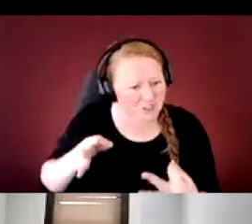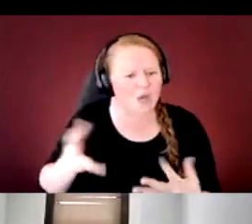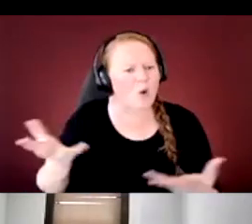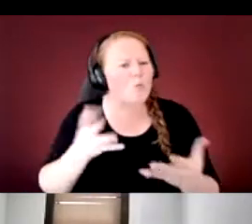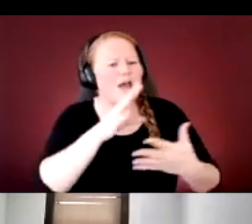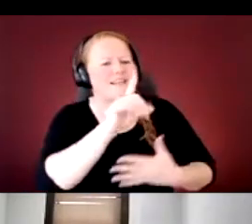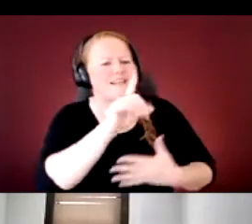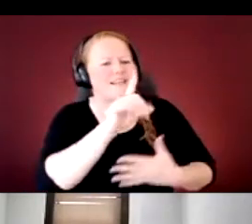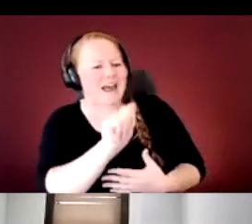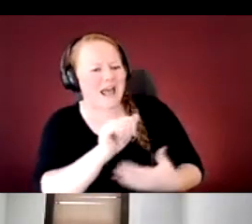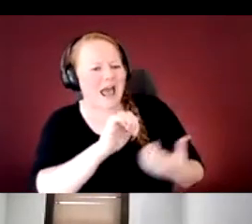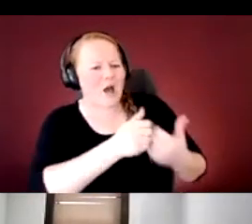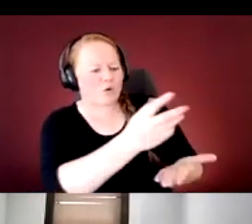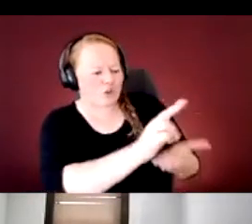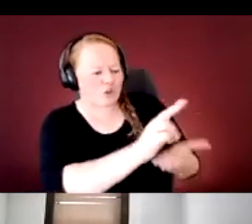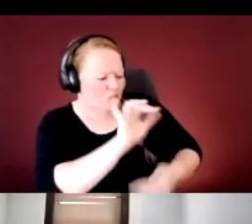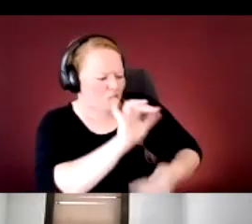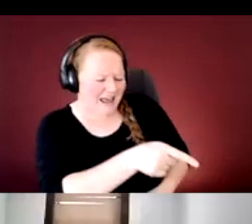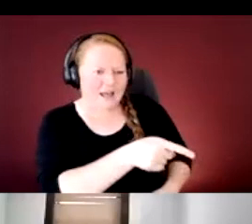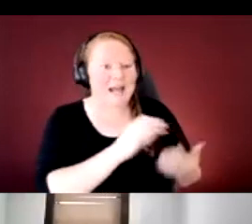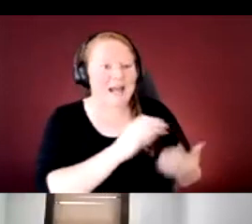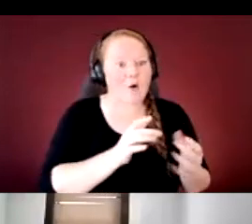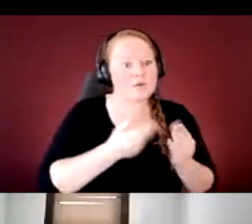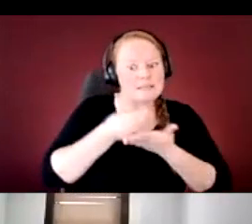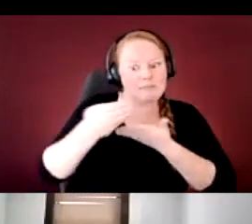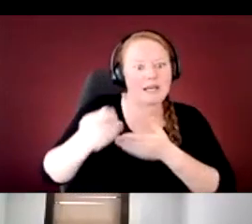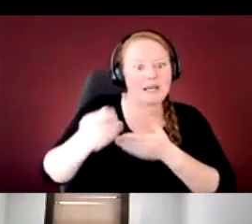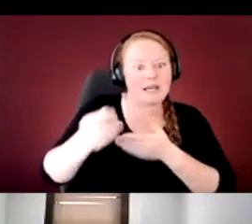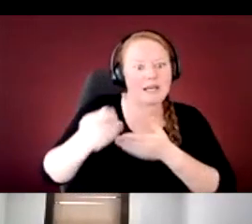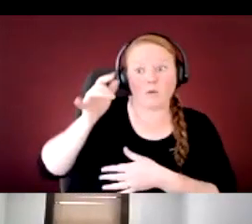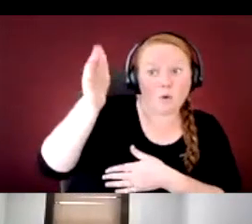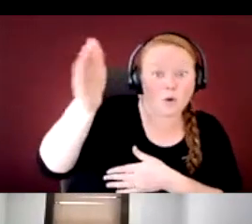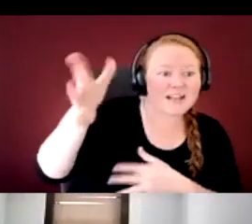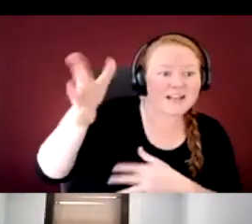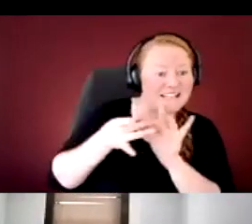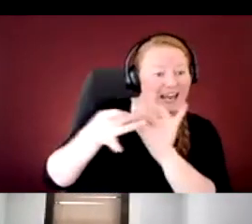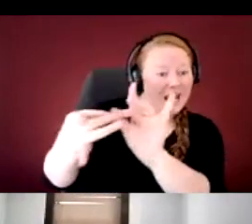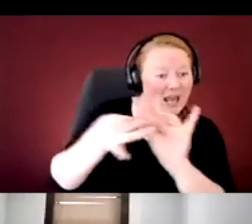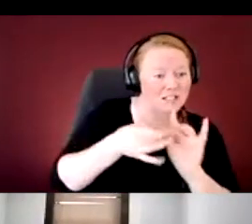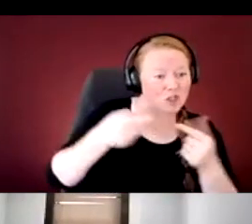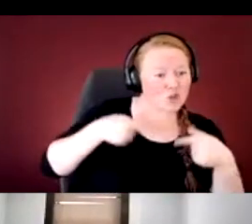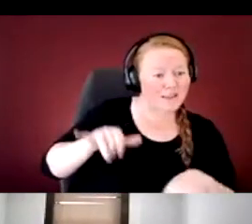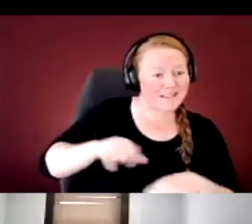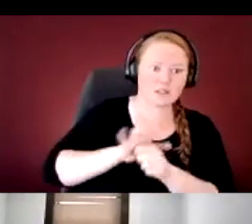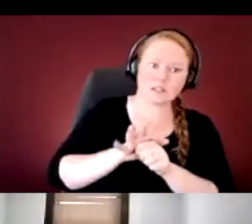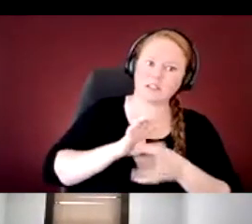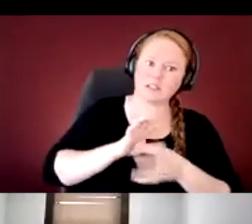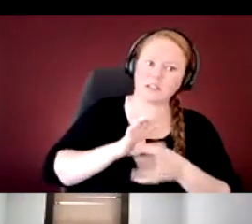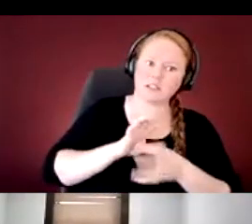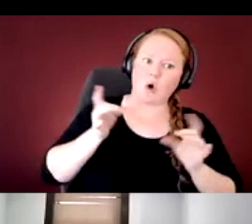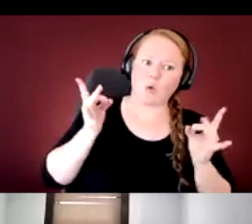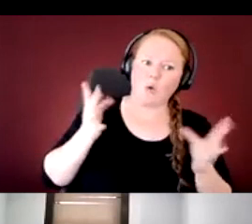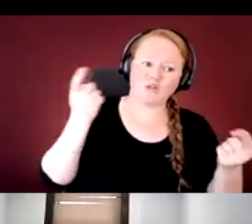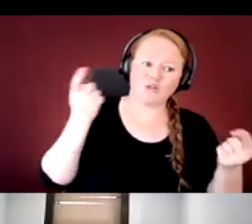how this first round of spending connects to the long-term spending for community relief in these trying times. The process to get here was